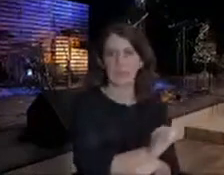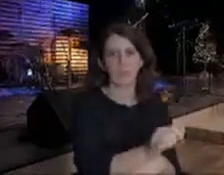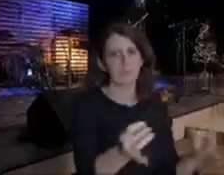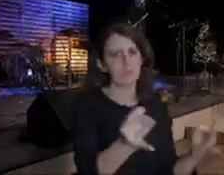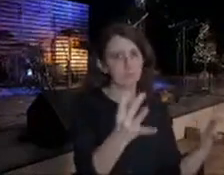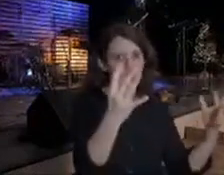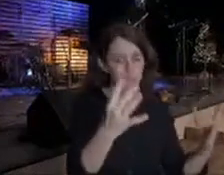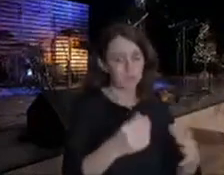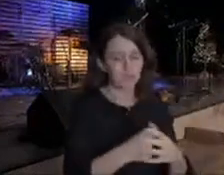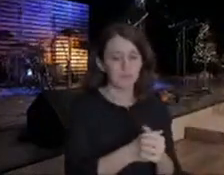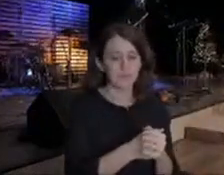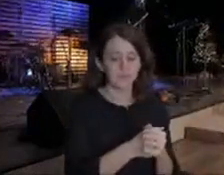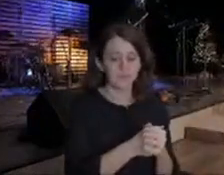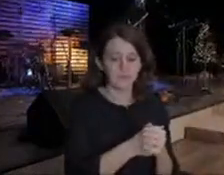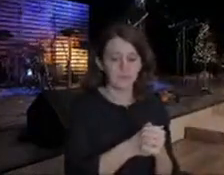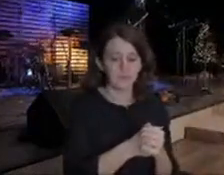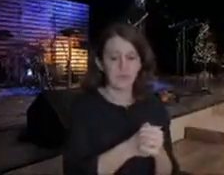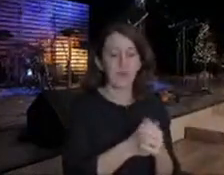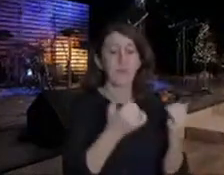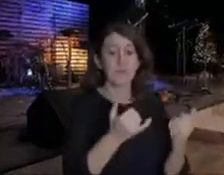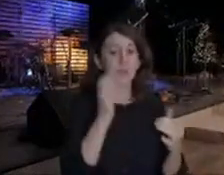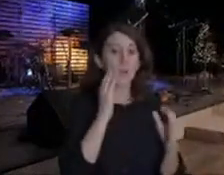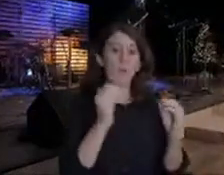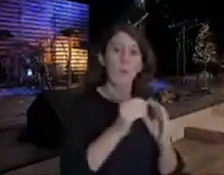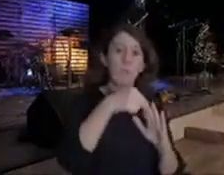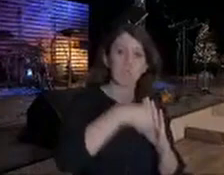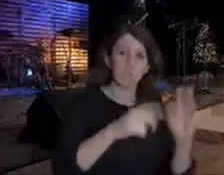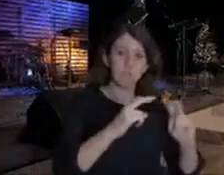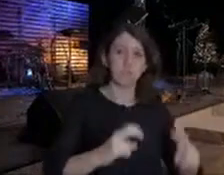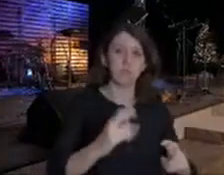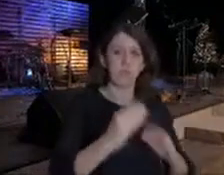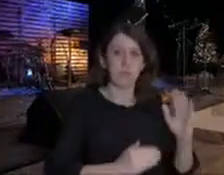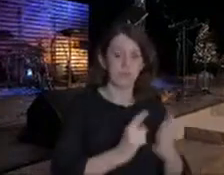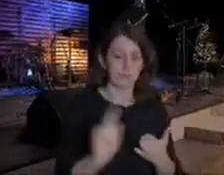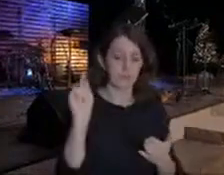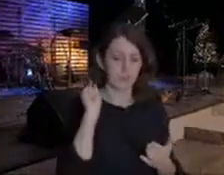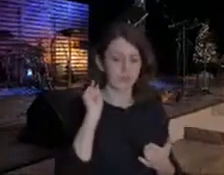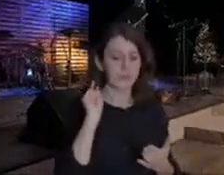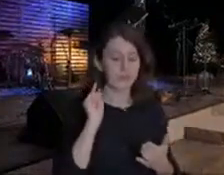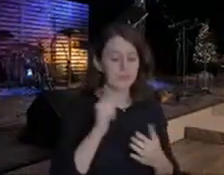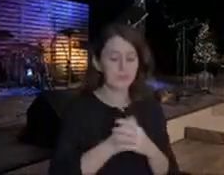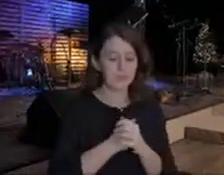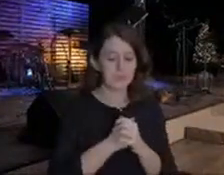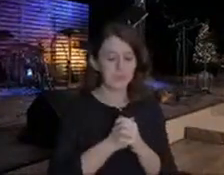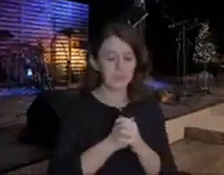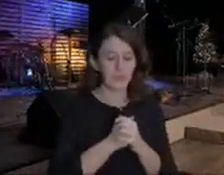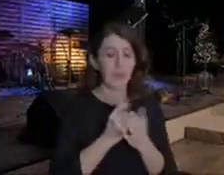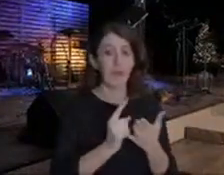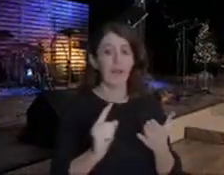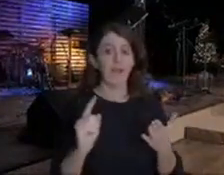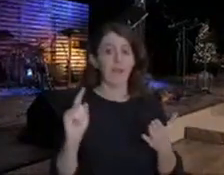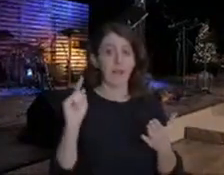between 9 and 11, it doesn't really change much, but we'll go a little bit deeper today than we were able to last week. And so, if you'll remember, last week, there's this